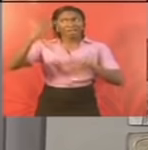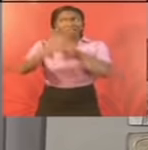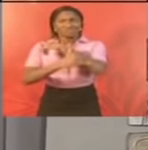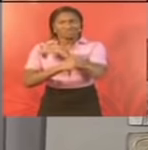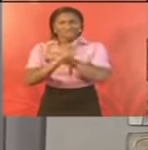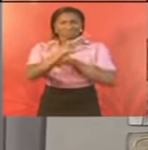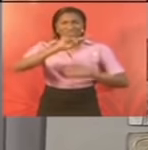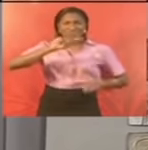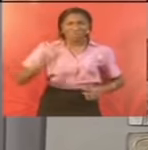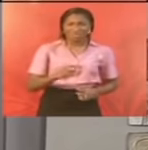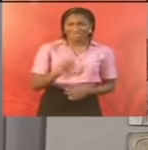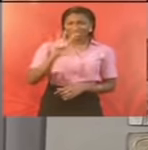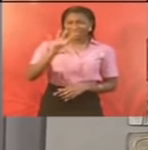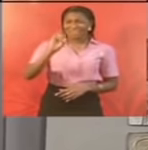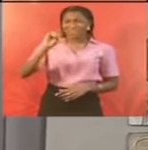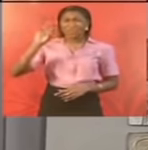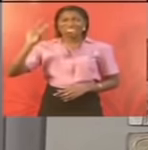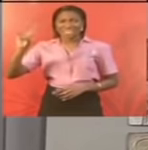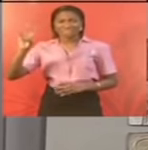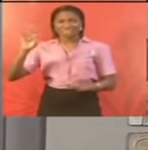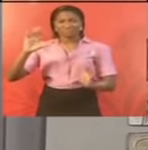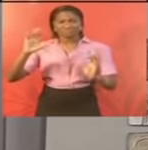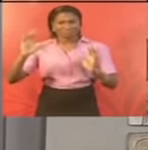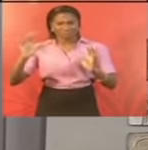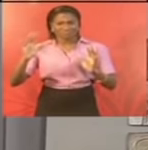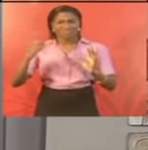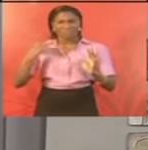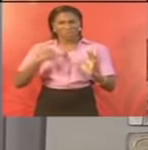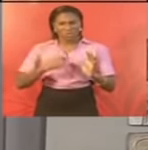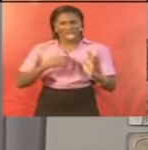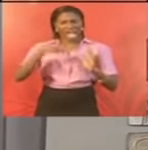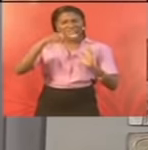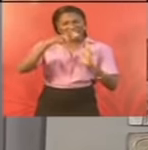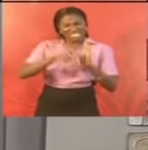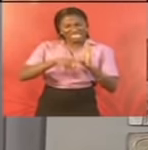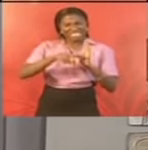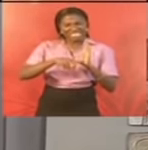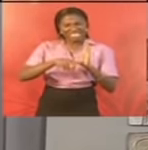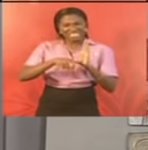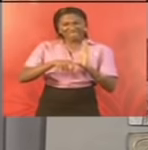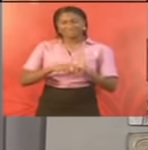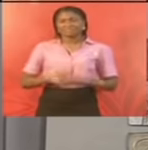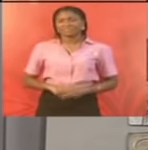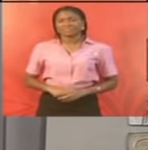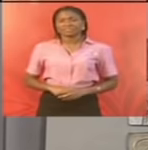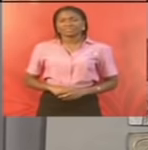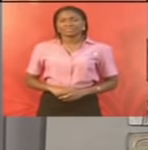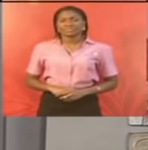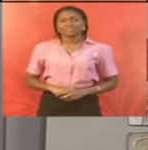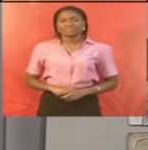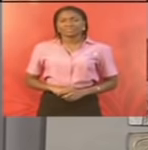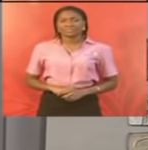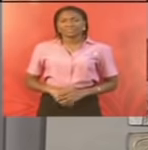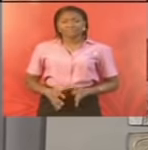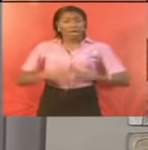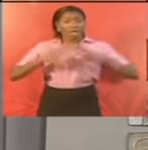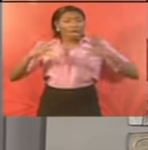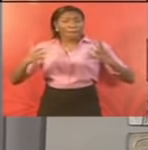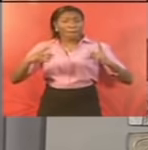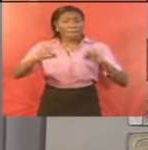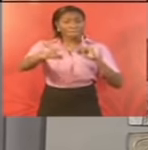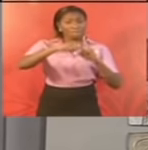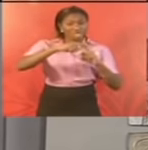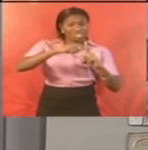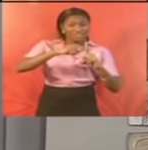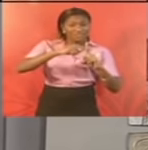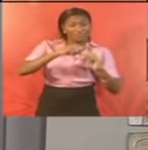3,507. So we are just about 50% of the global average. And the percentage of the positives as a proportion of